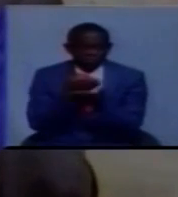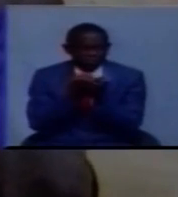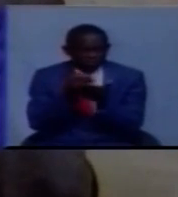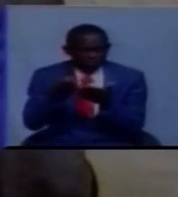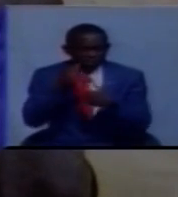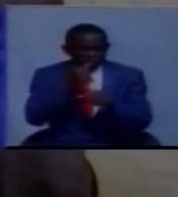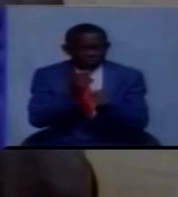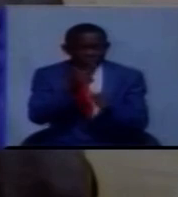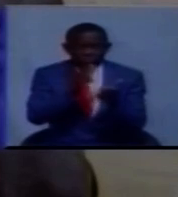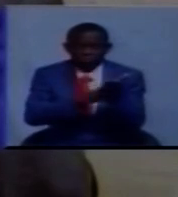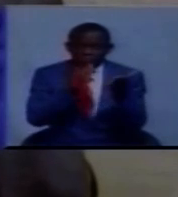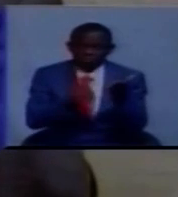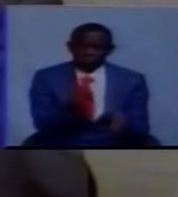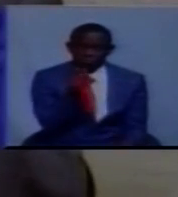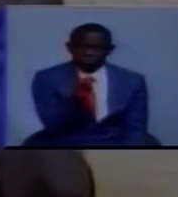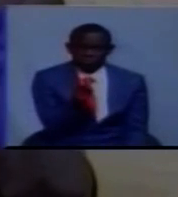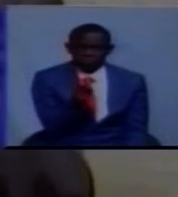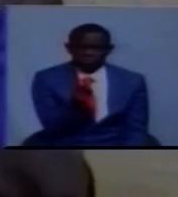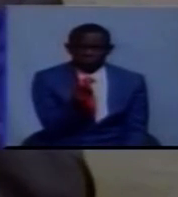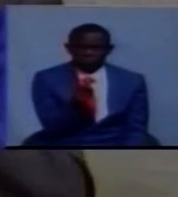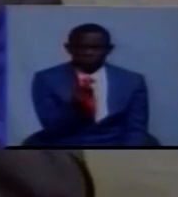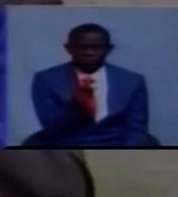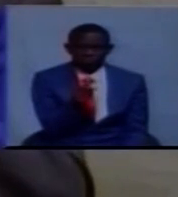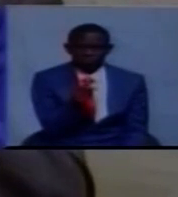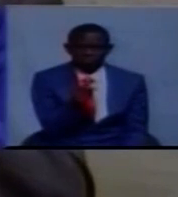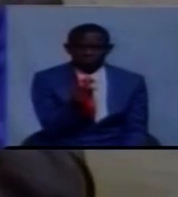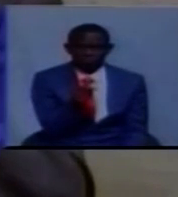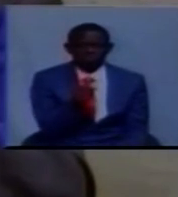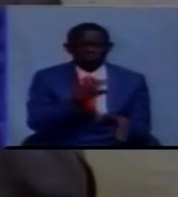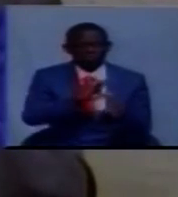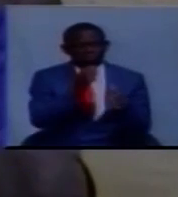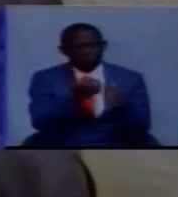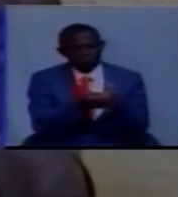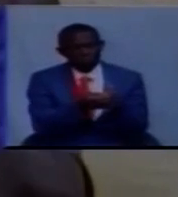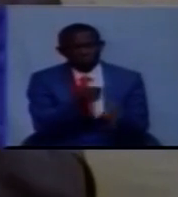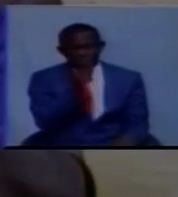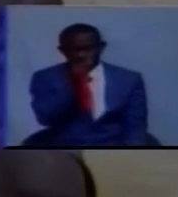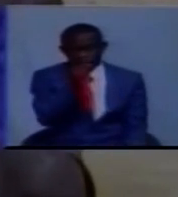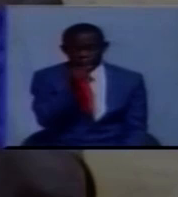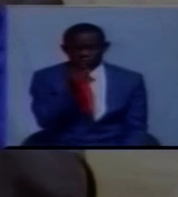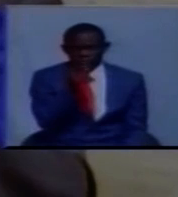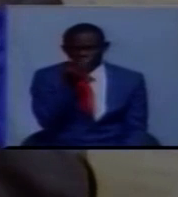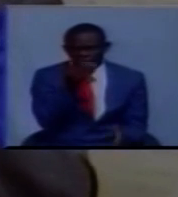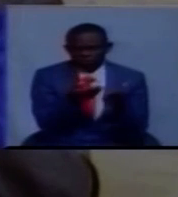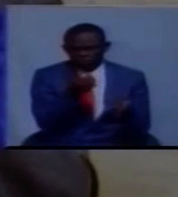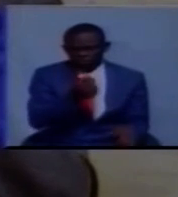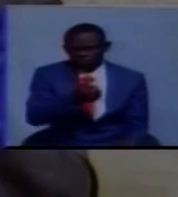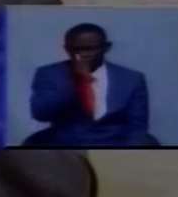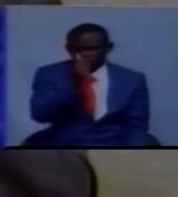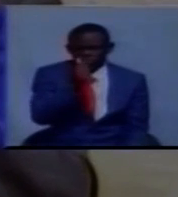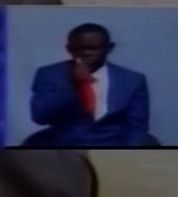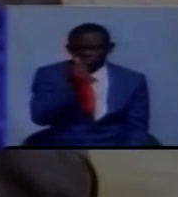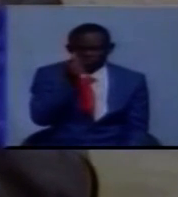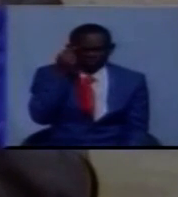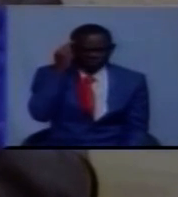feel you can convince the labor officer because of other things that you have put in